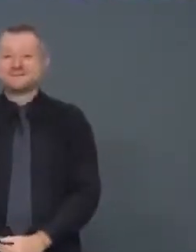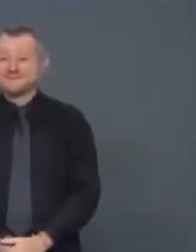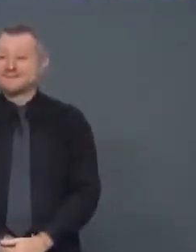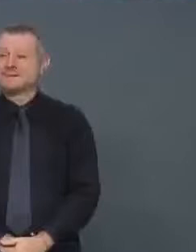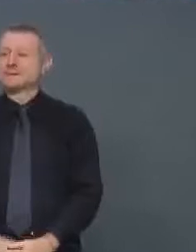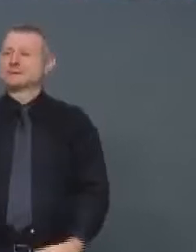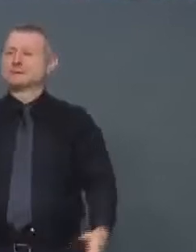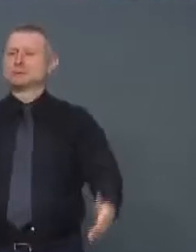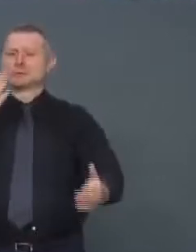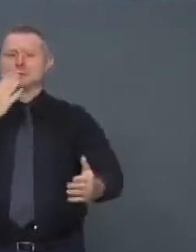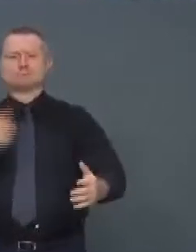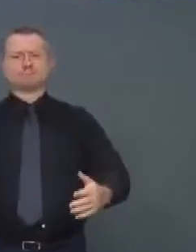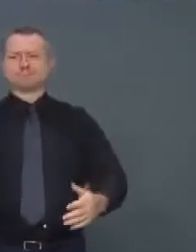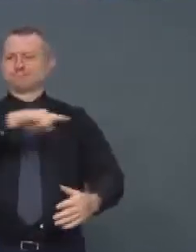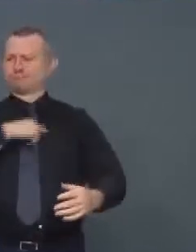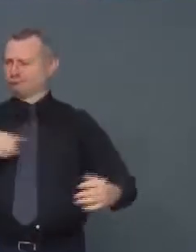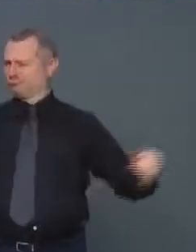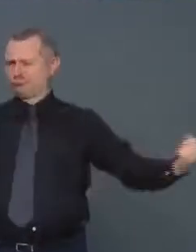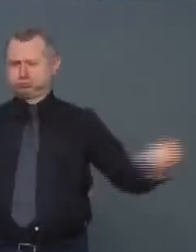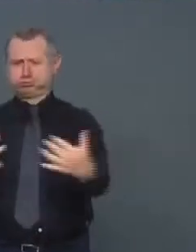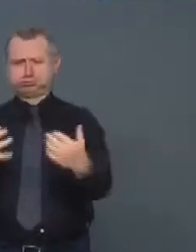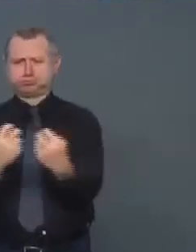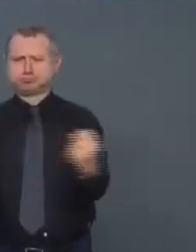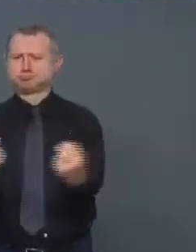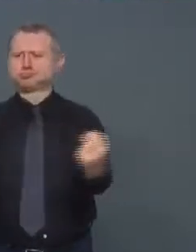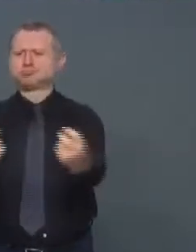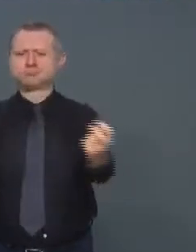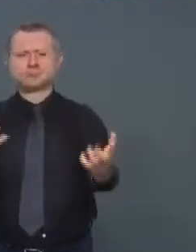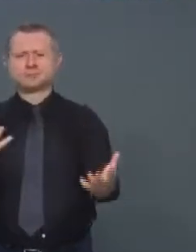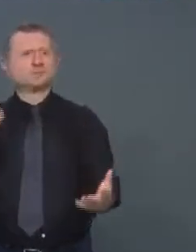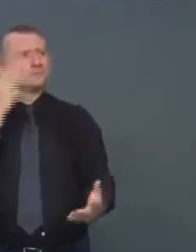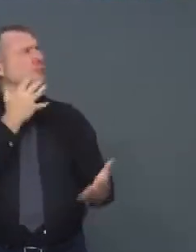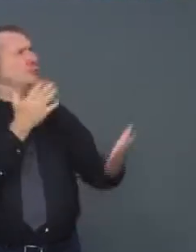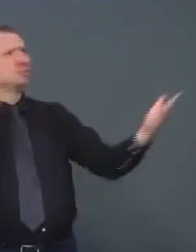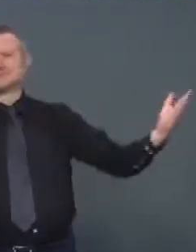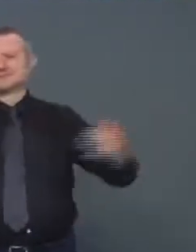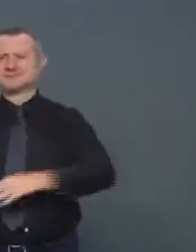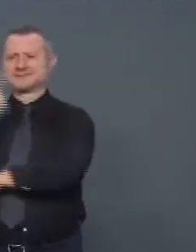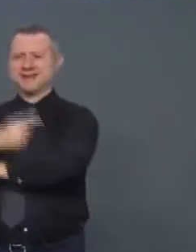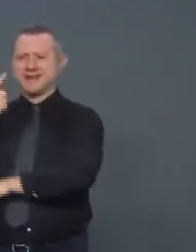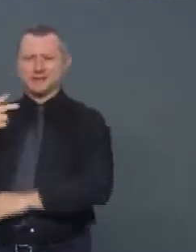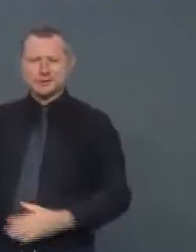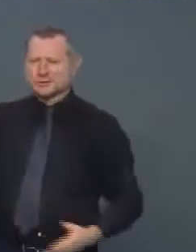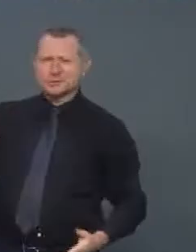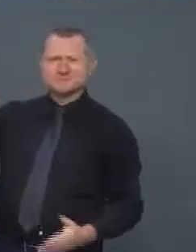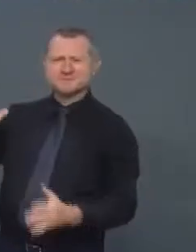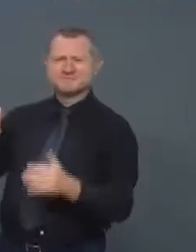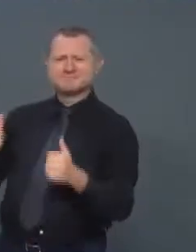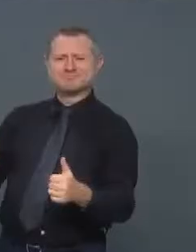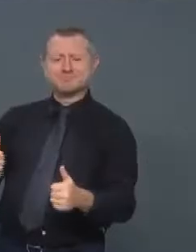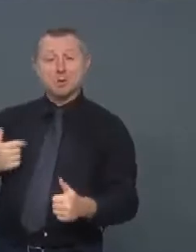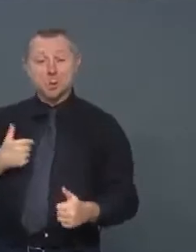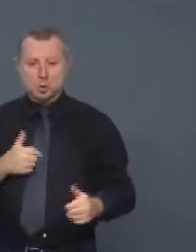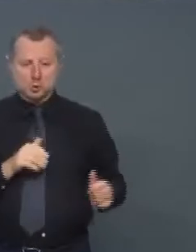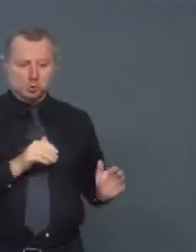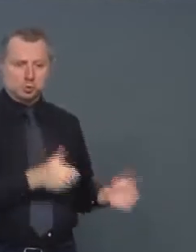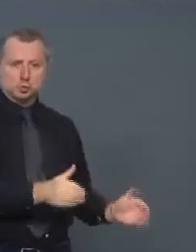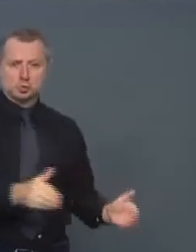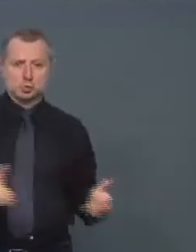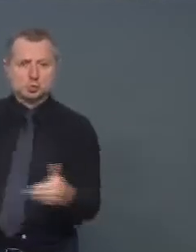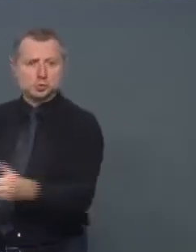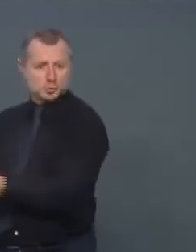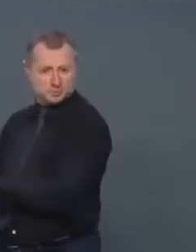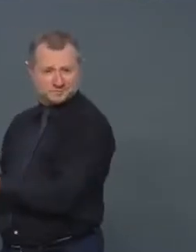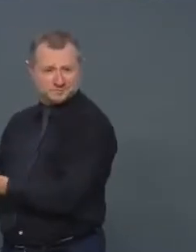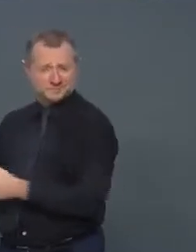Good to be with all of you. Pretty day in New York City. Let me introduce the people who are here. If